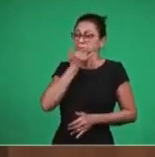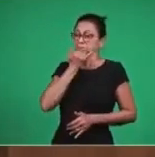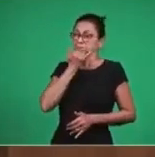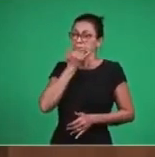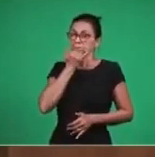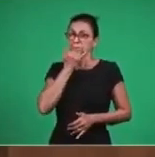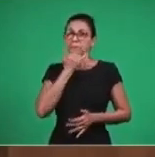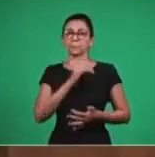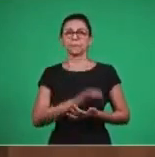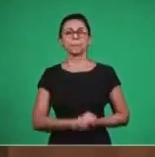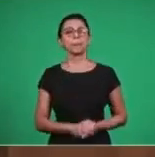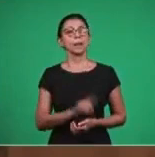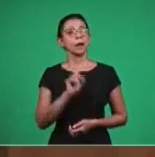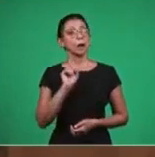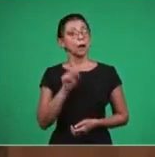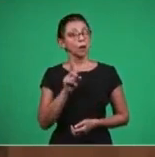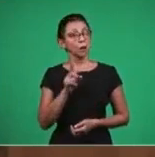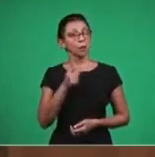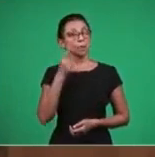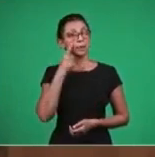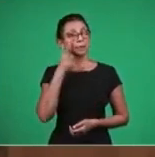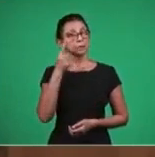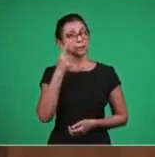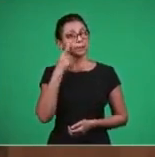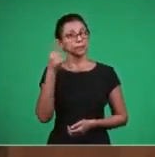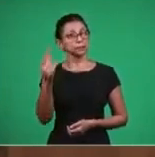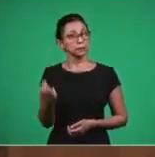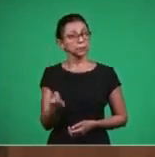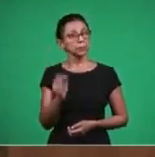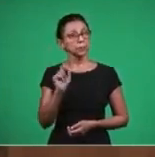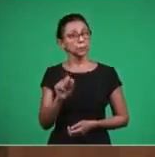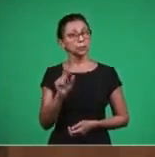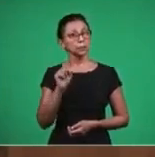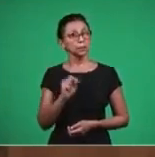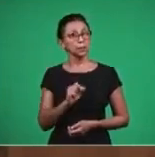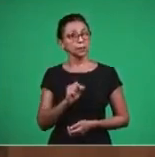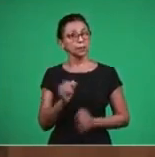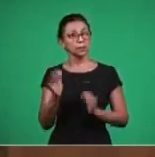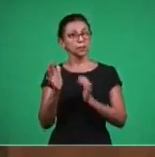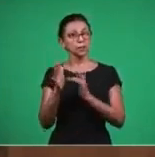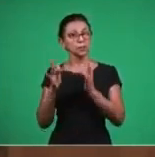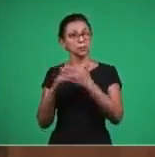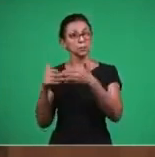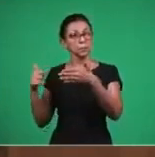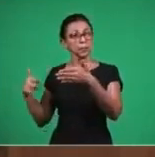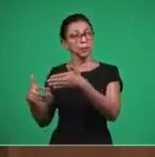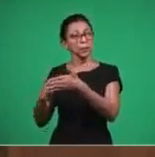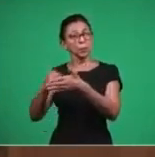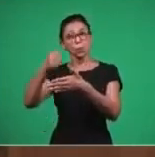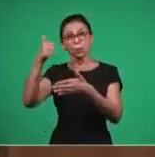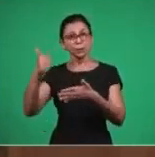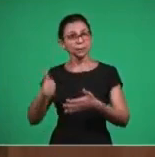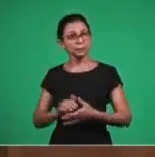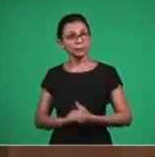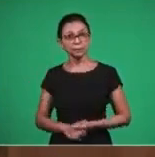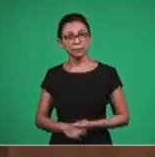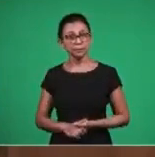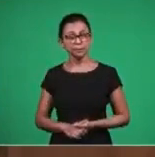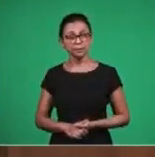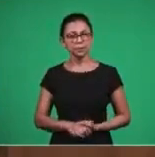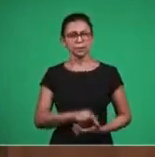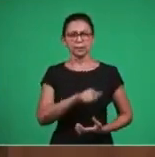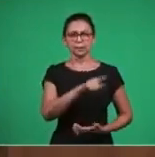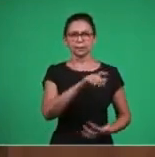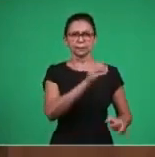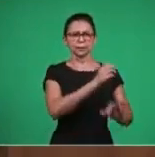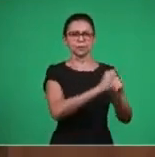It's just one phase of your life, but now Jesus is at the door, and that's what we see. 2,000 years have passed. There is nothing else for us to wait for. But